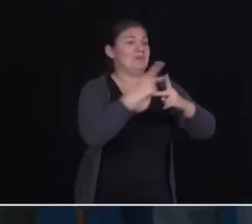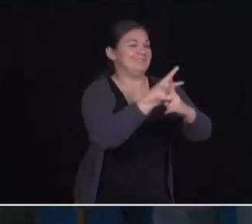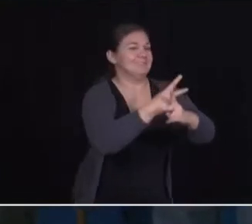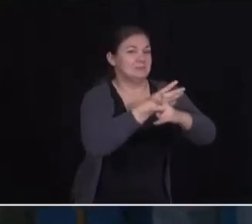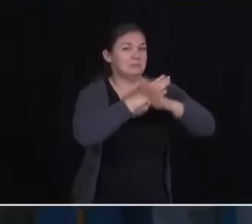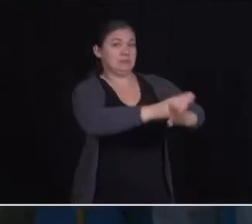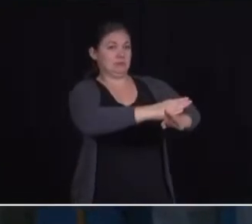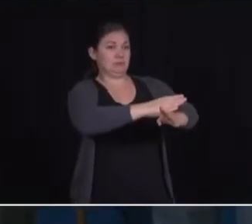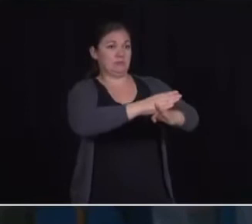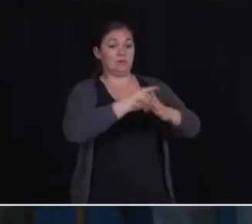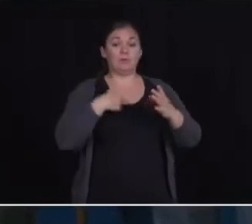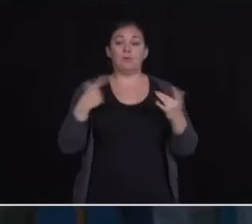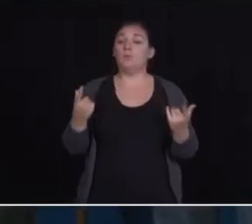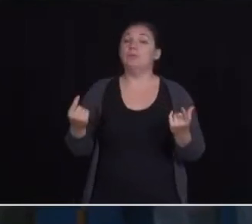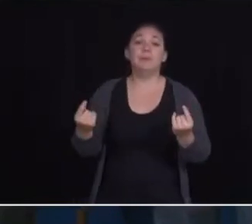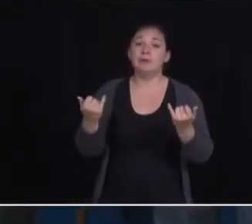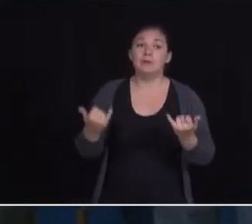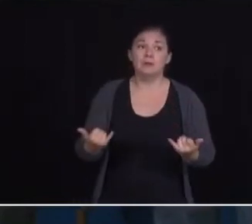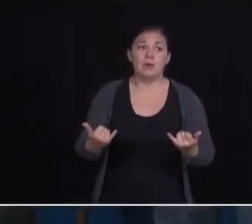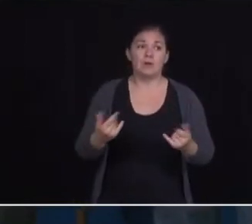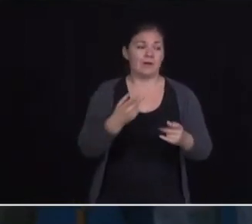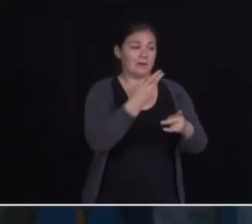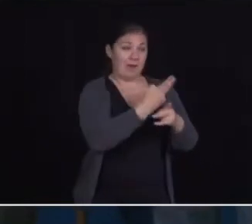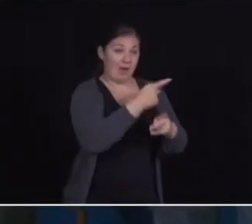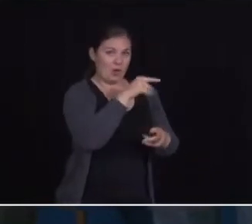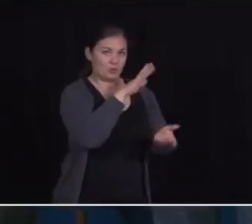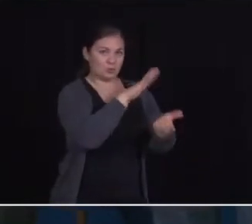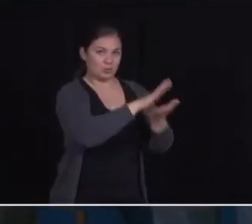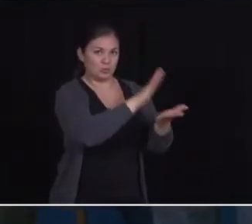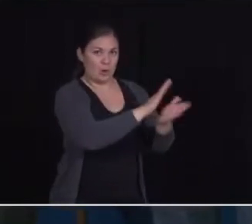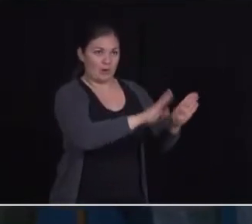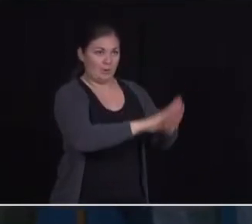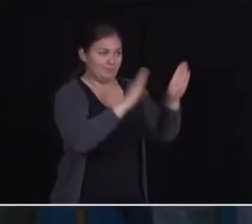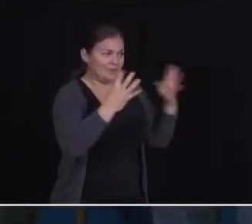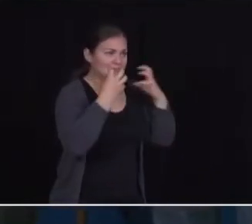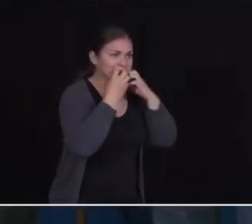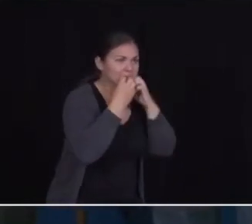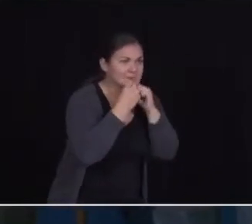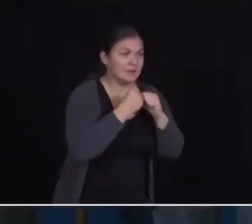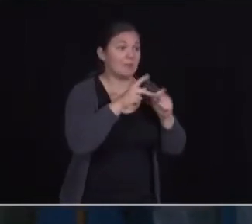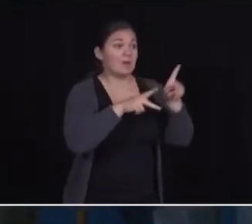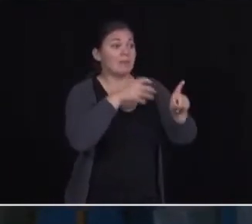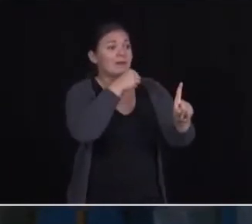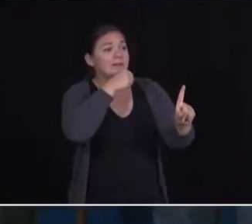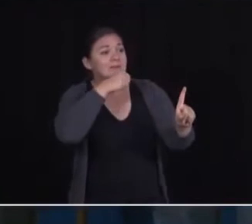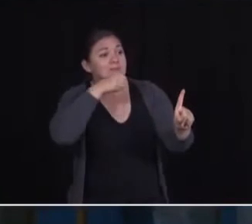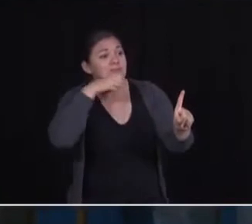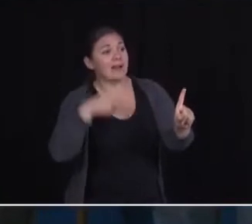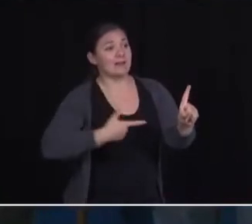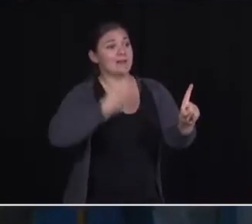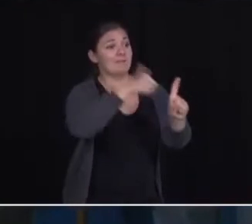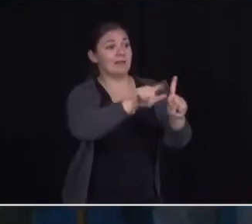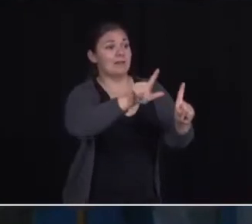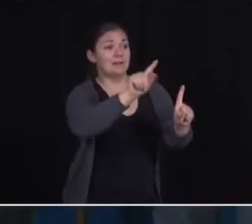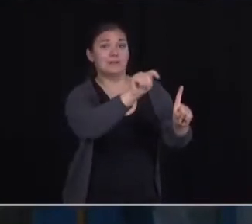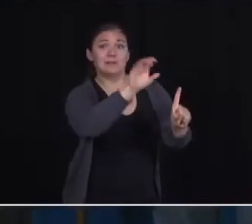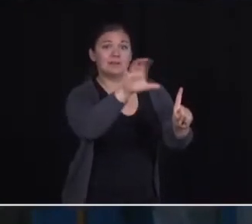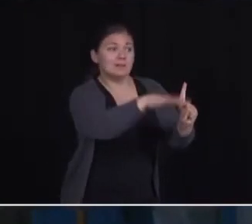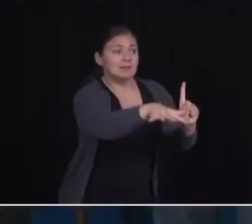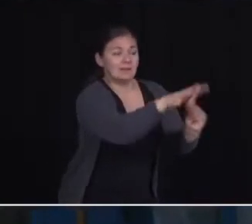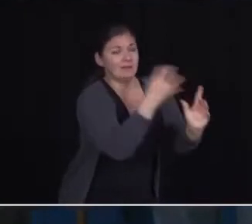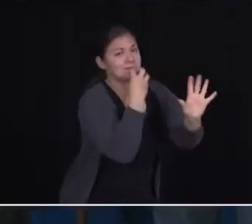open, to protect our seniors and our loved ones in long-term care, and to avoid the need for stricter measures in the